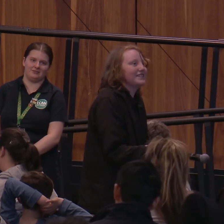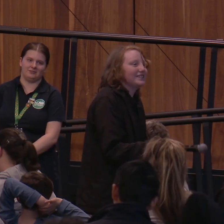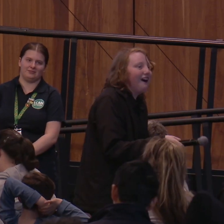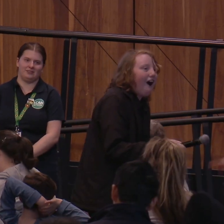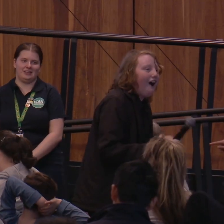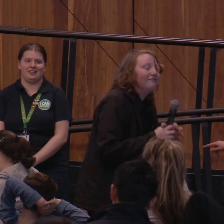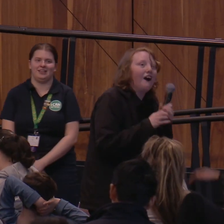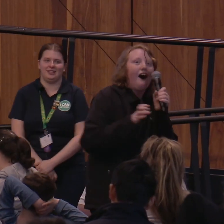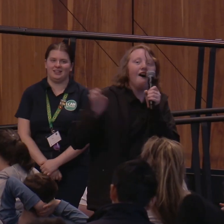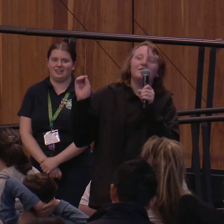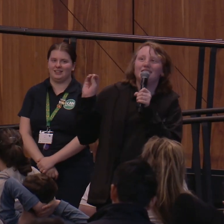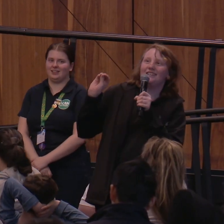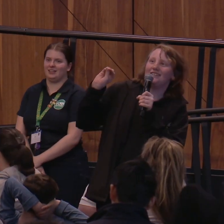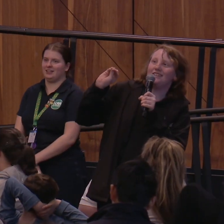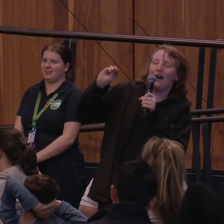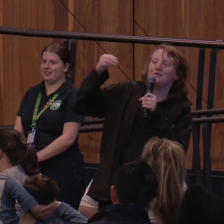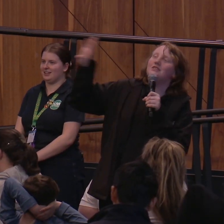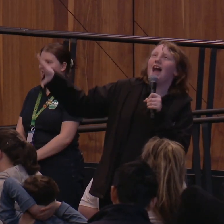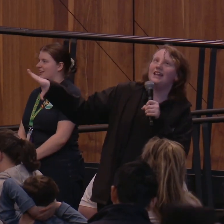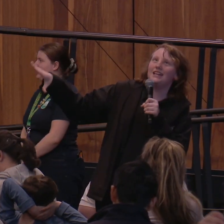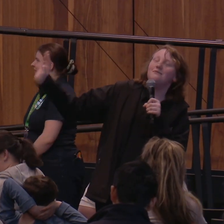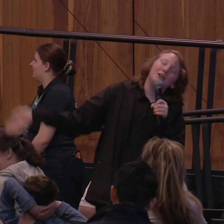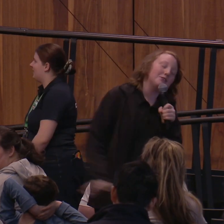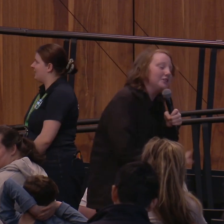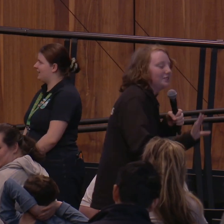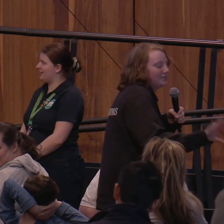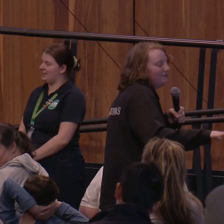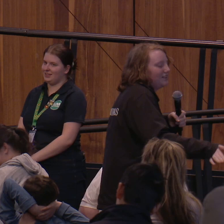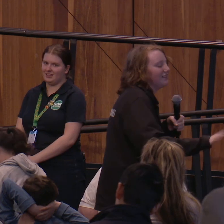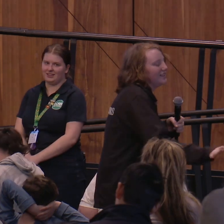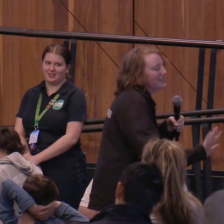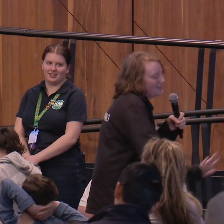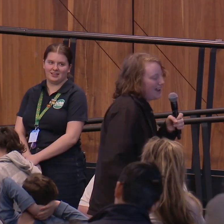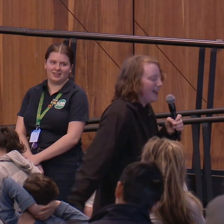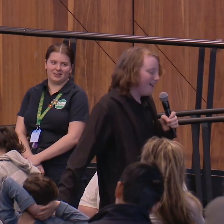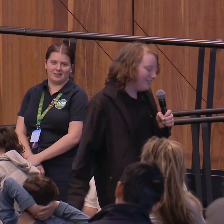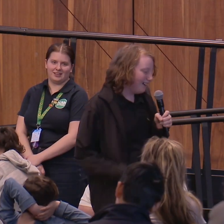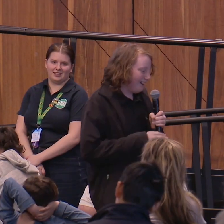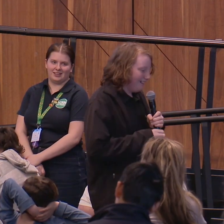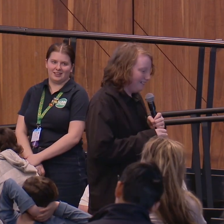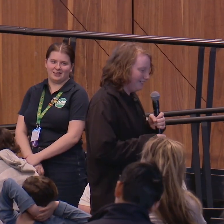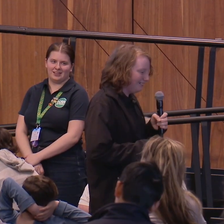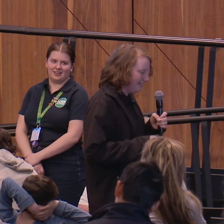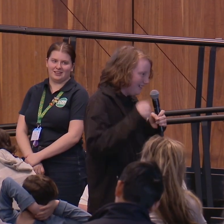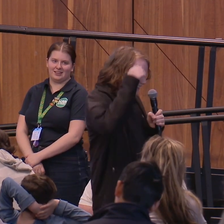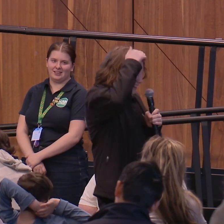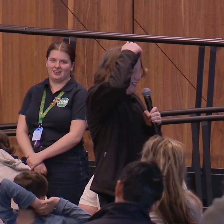Yes. I was okay in it. We're not gonna discuss that now.